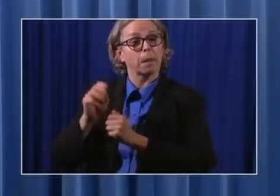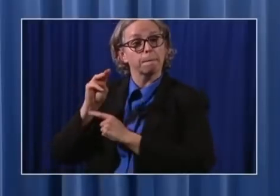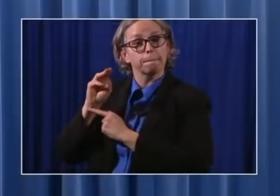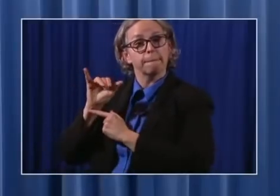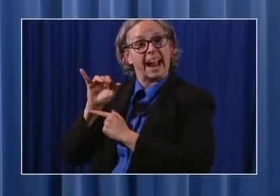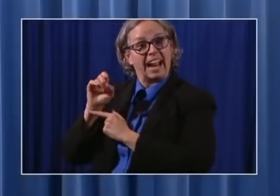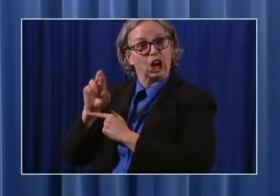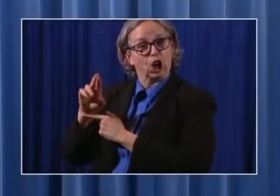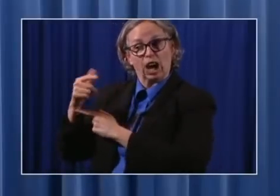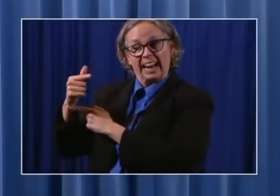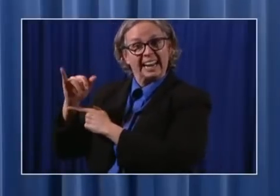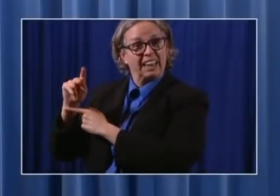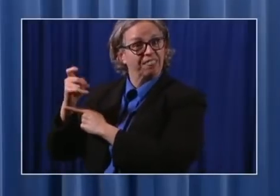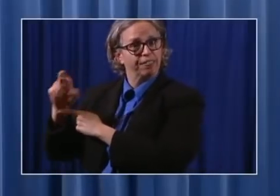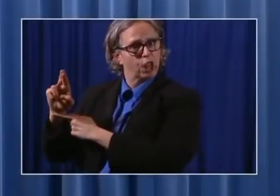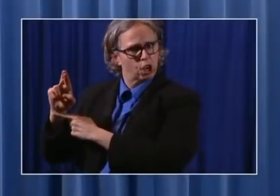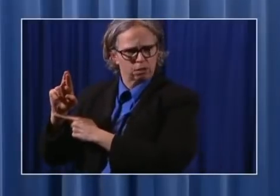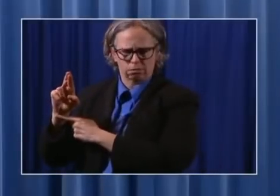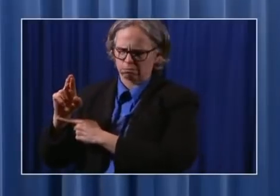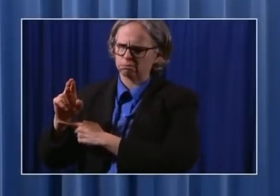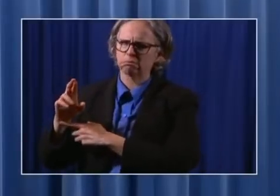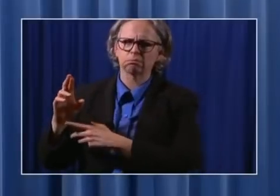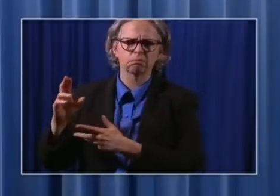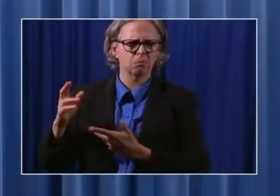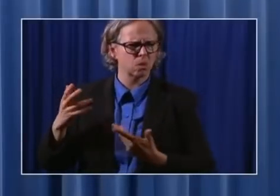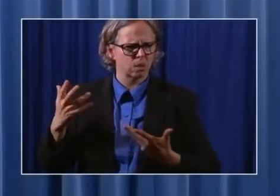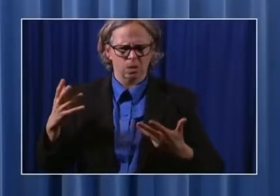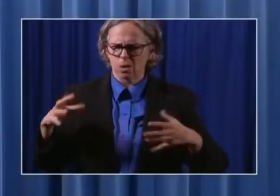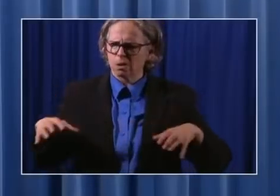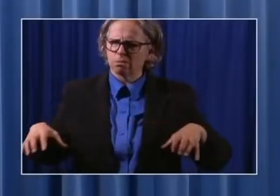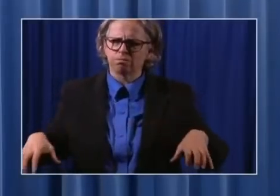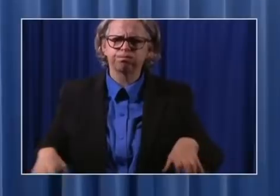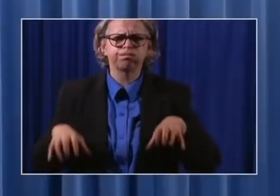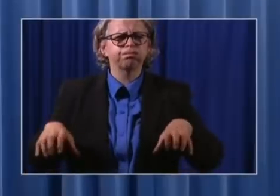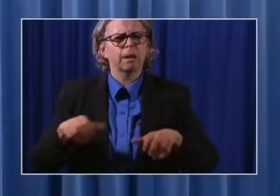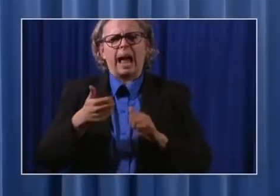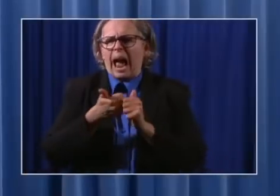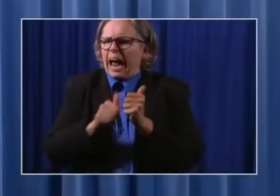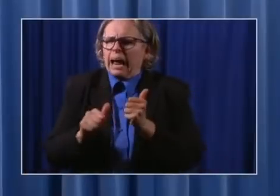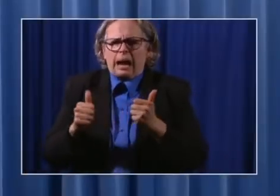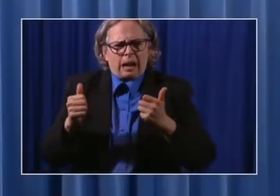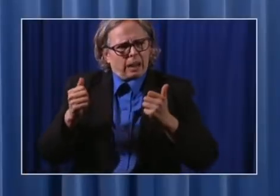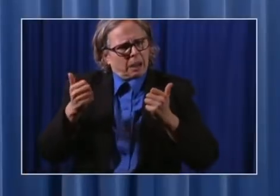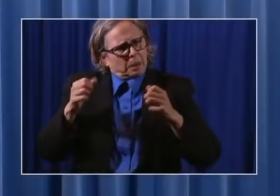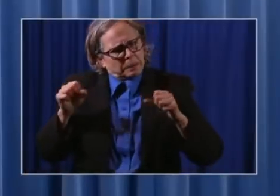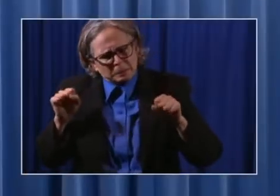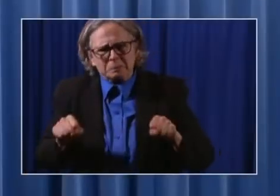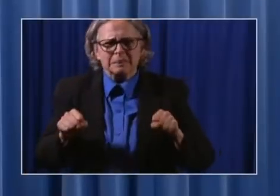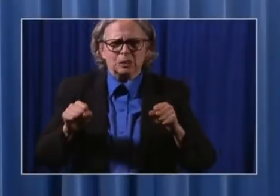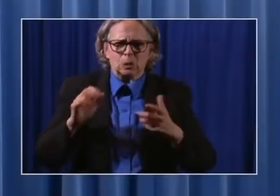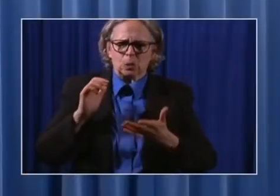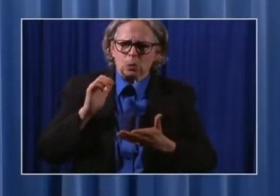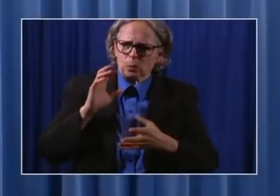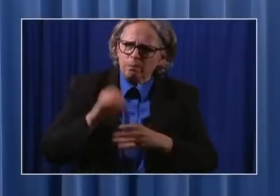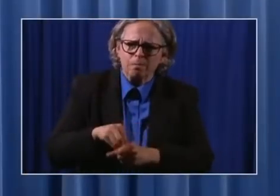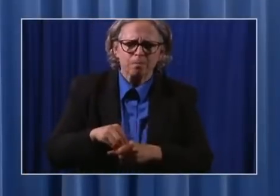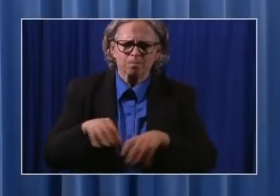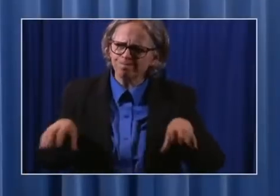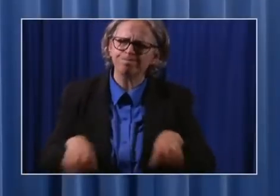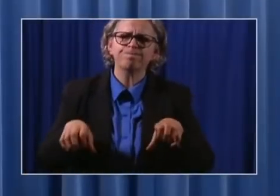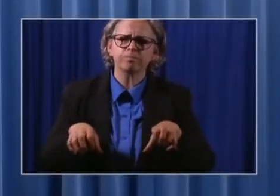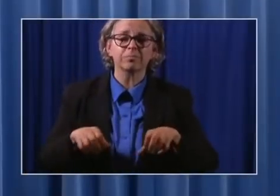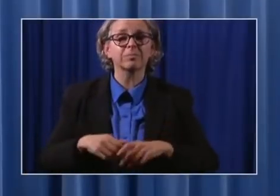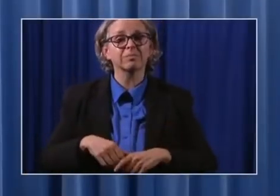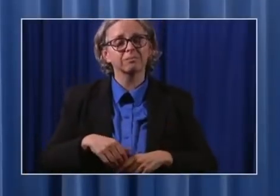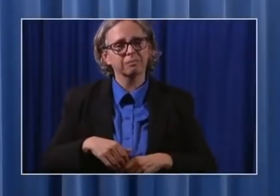You know, we are making every single effort that we can, and we will continue to do that. So,